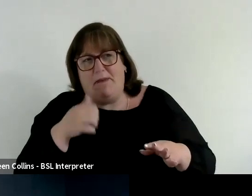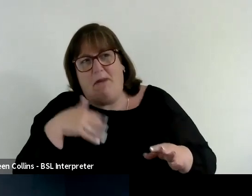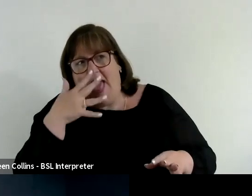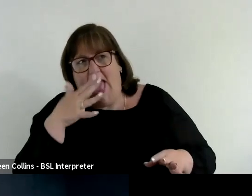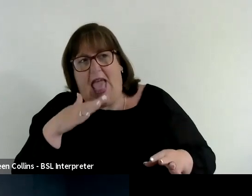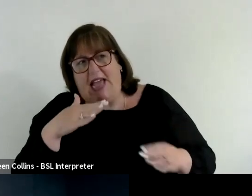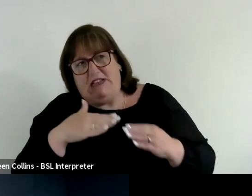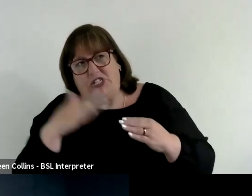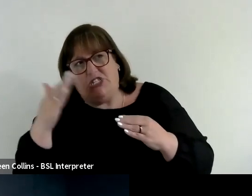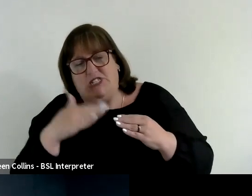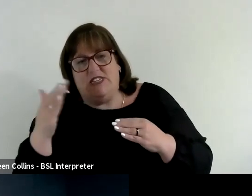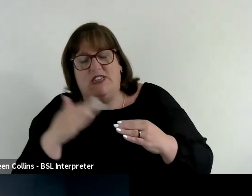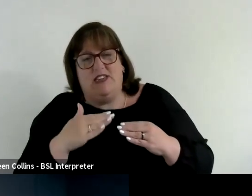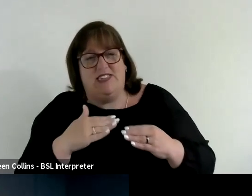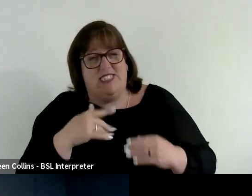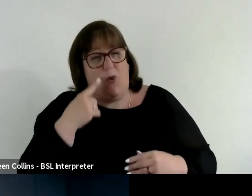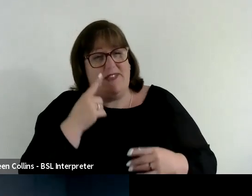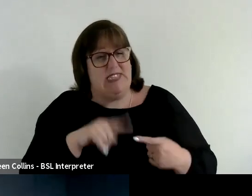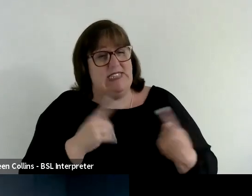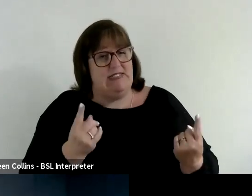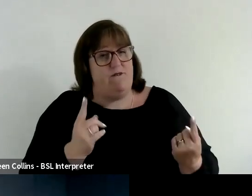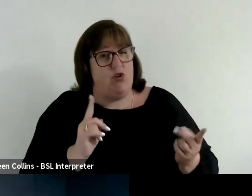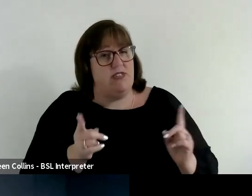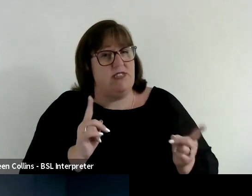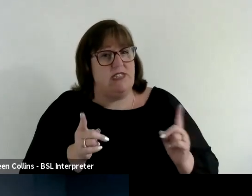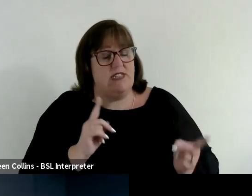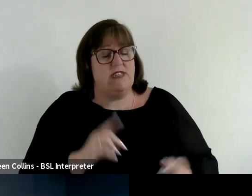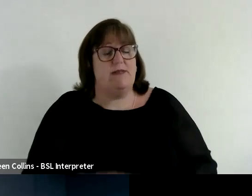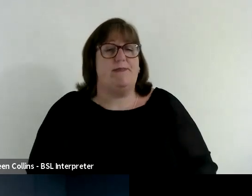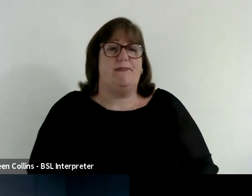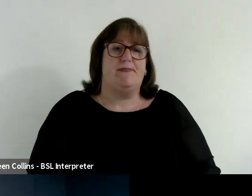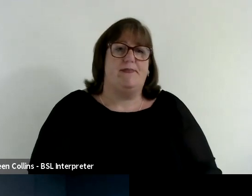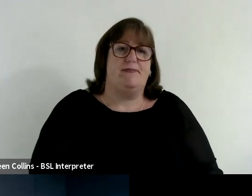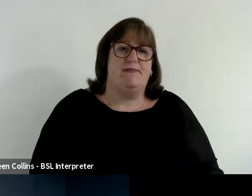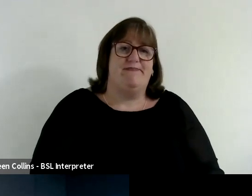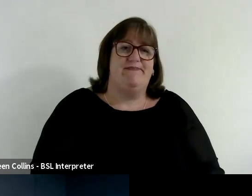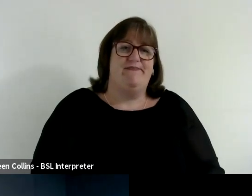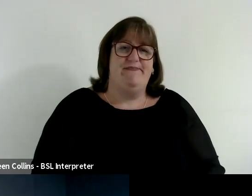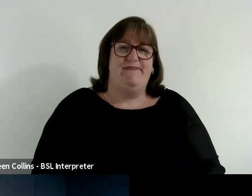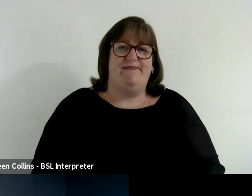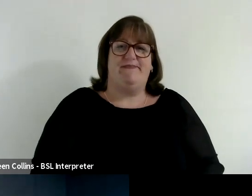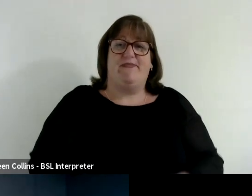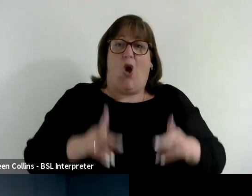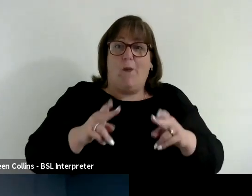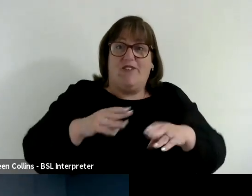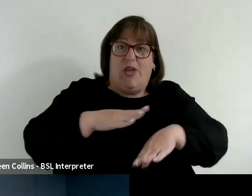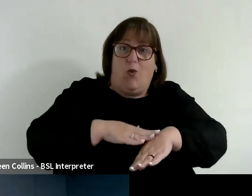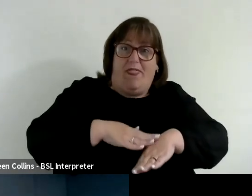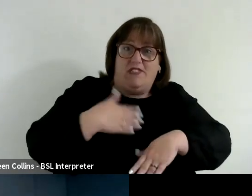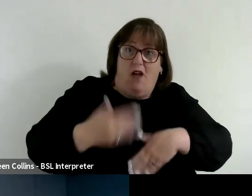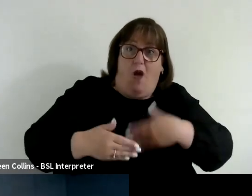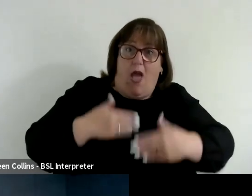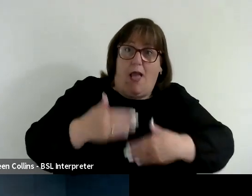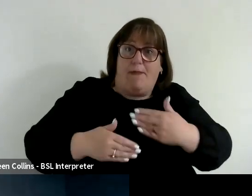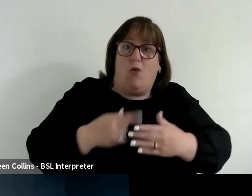we're seeing a shift, like a positive. And hopefully then over time, as us old fogies move on, and the and the new one, you know, it will become